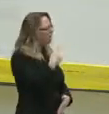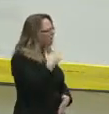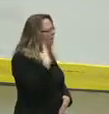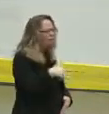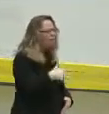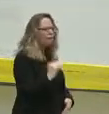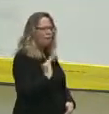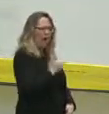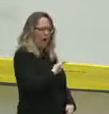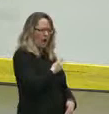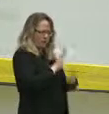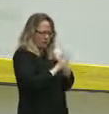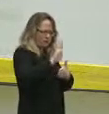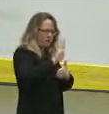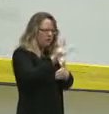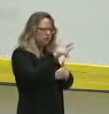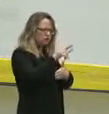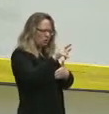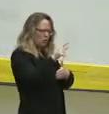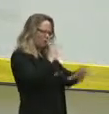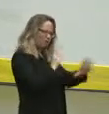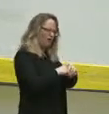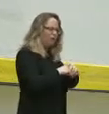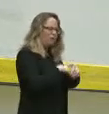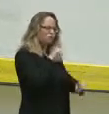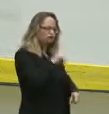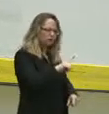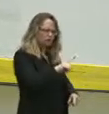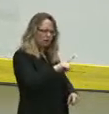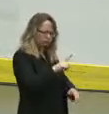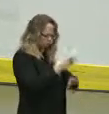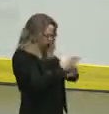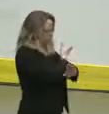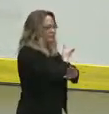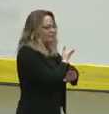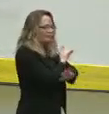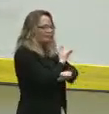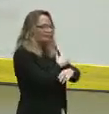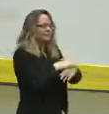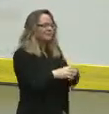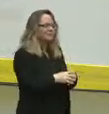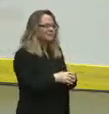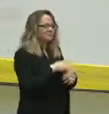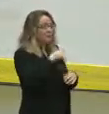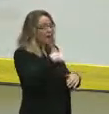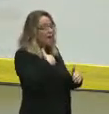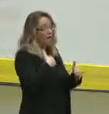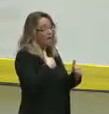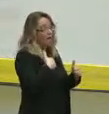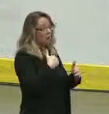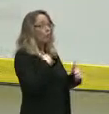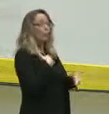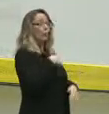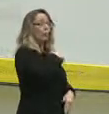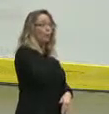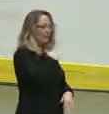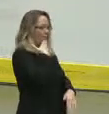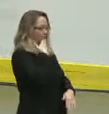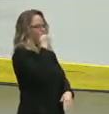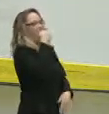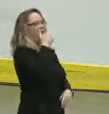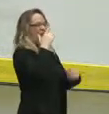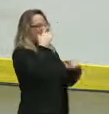as well as the local community. We are better for your having been here, and I hope that you can say the same about